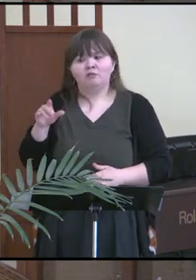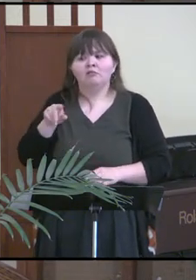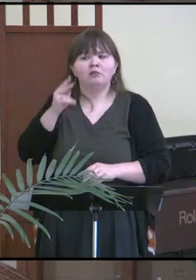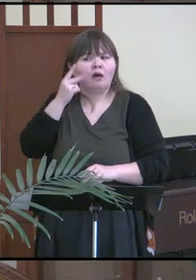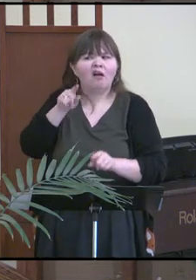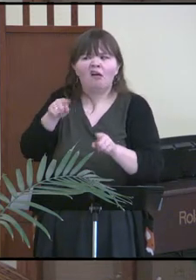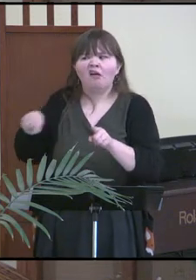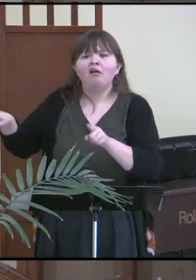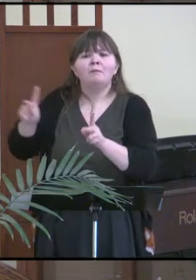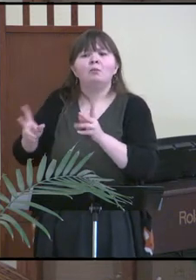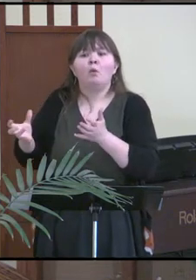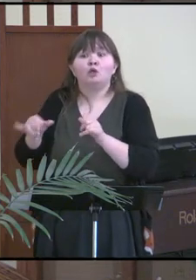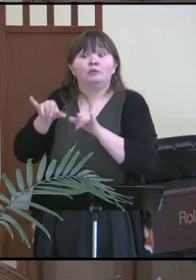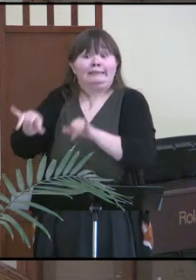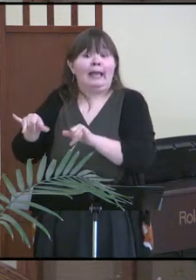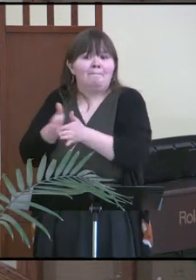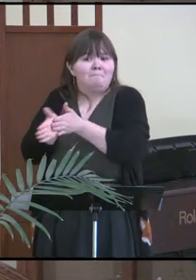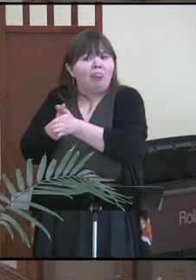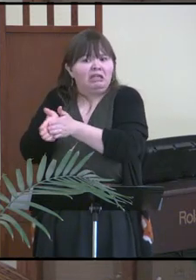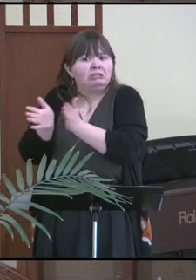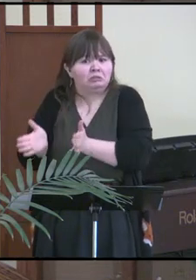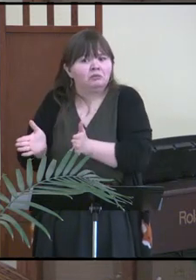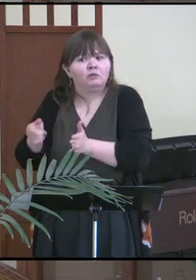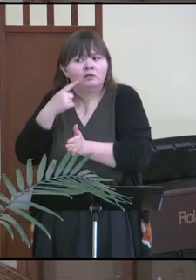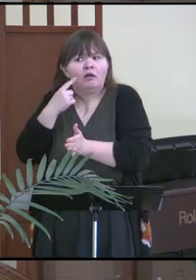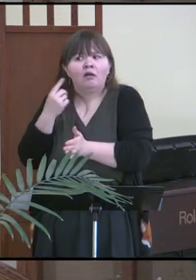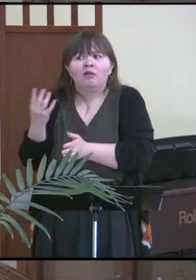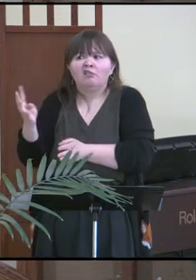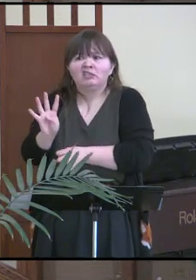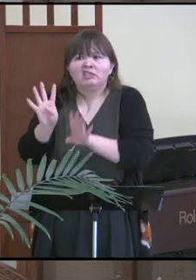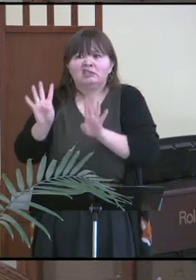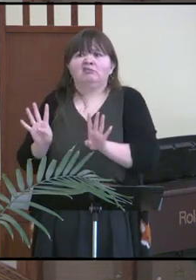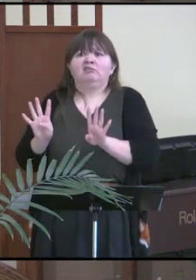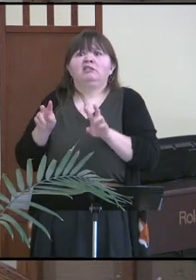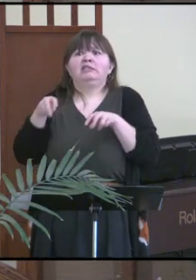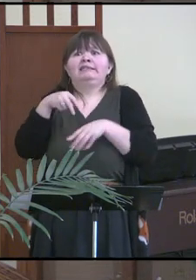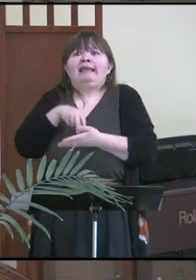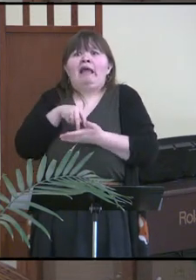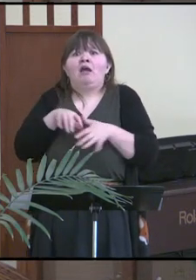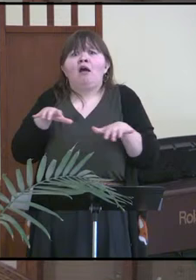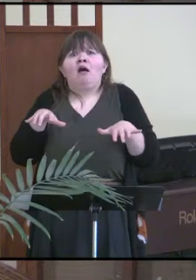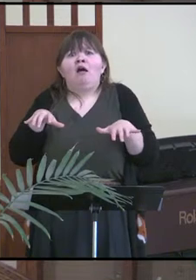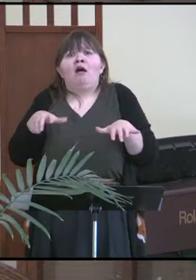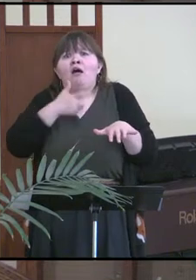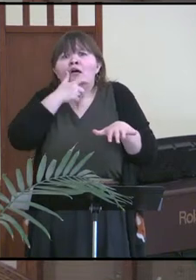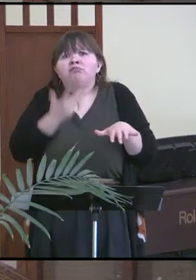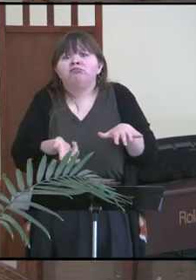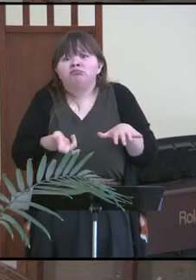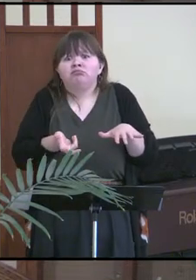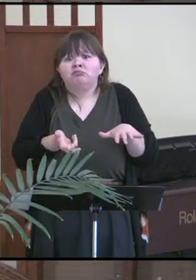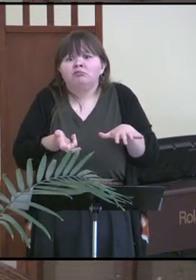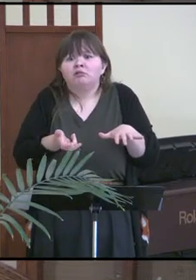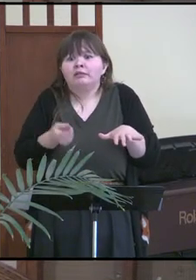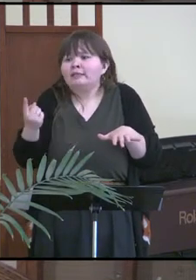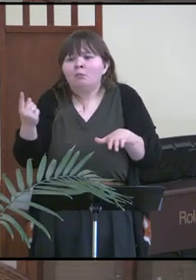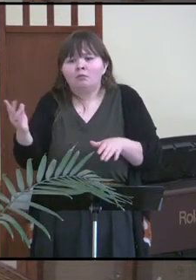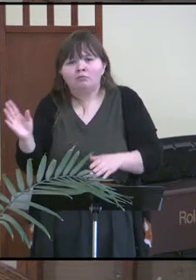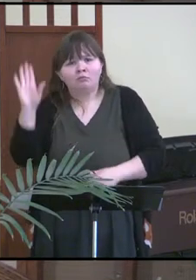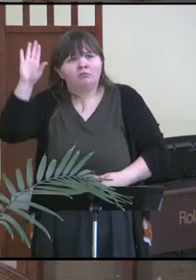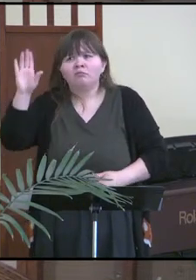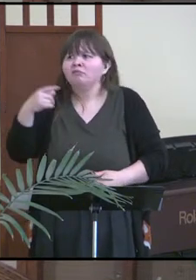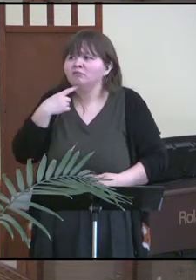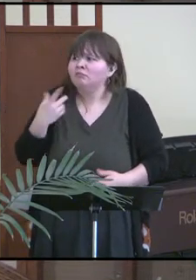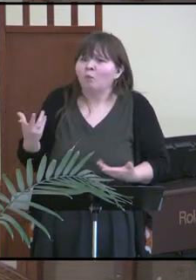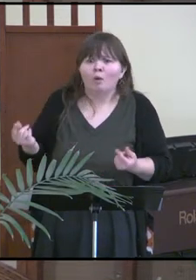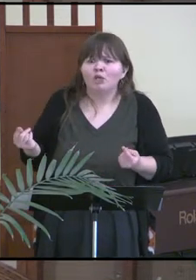United Methodist standing outside the church in shock. And someone spoke the words which they were all thinking, what